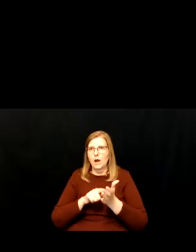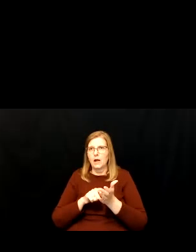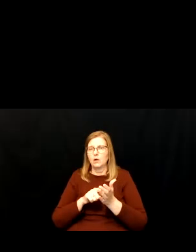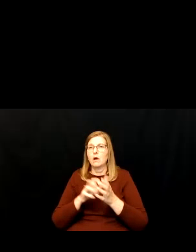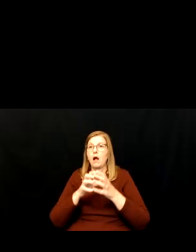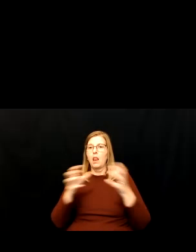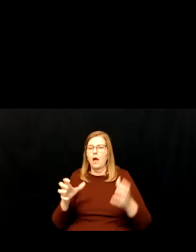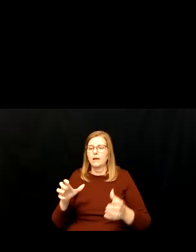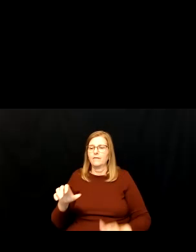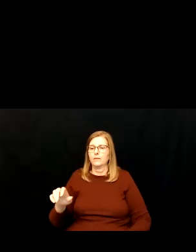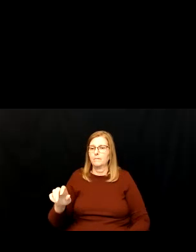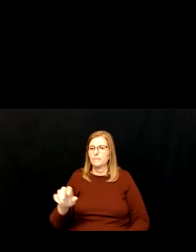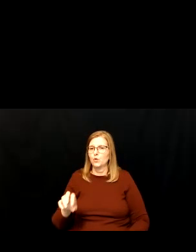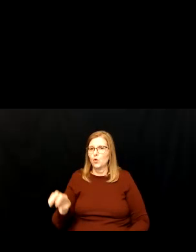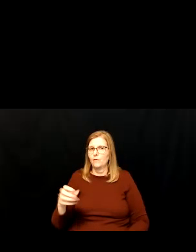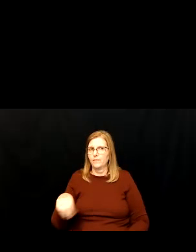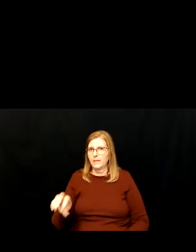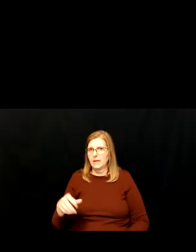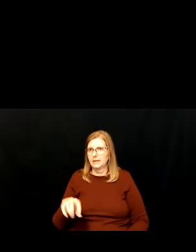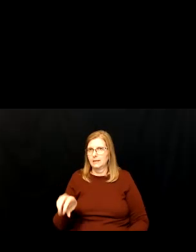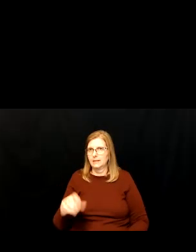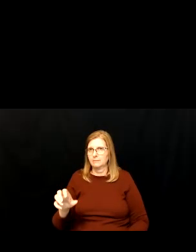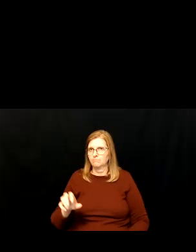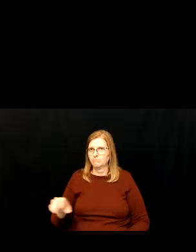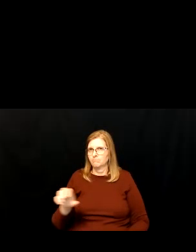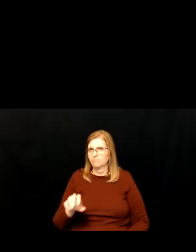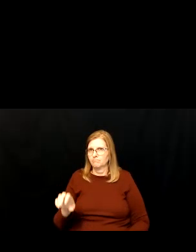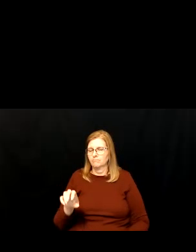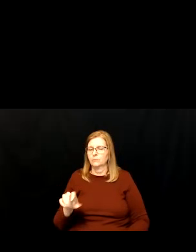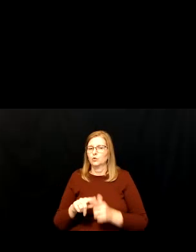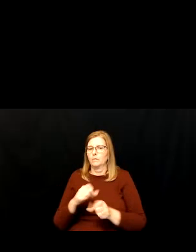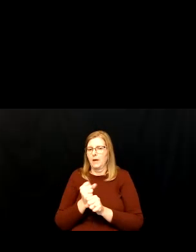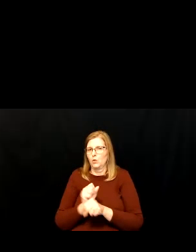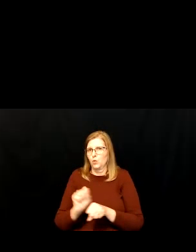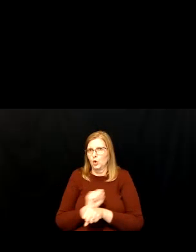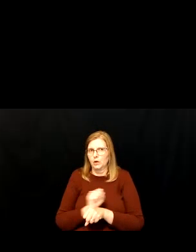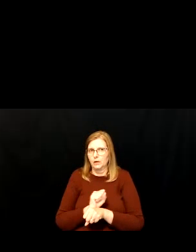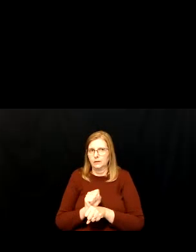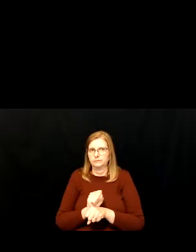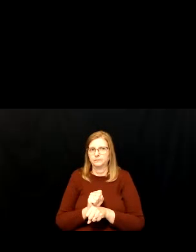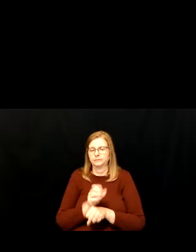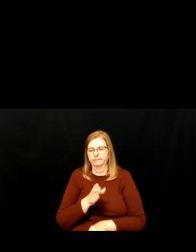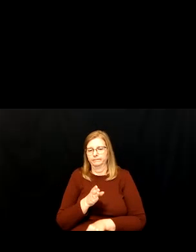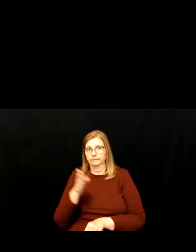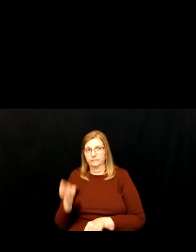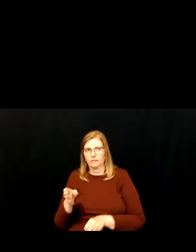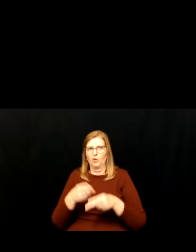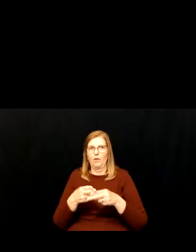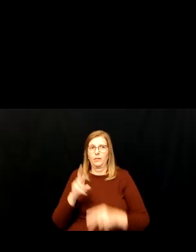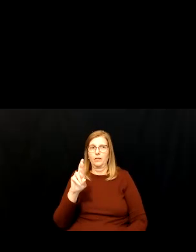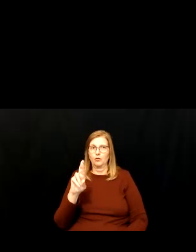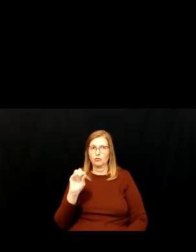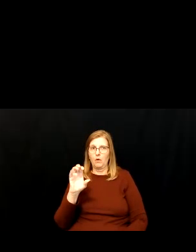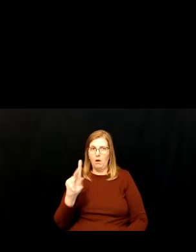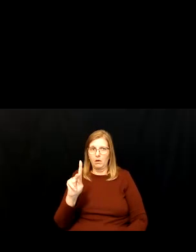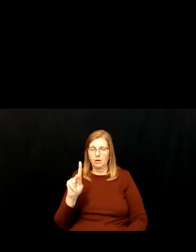significant hand motion or movement to operate it. The second one is called the Rock